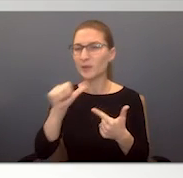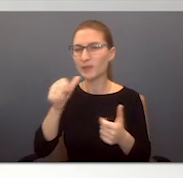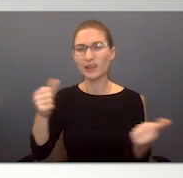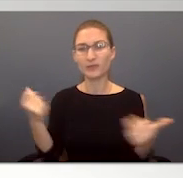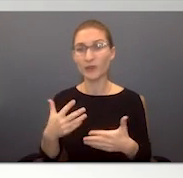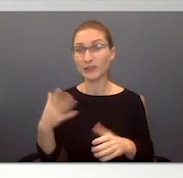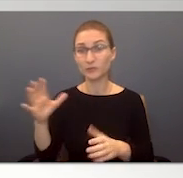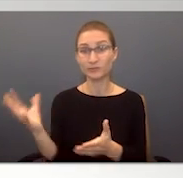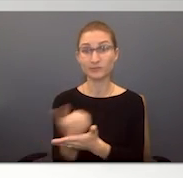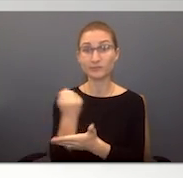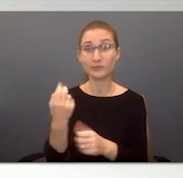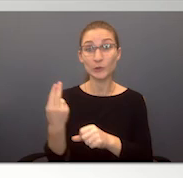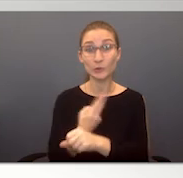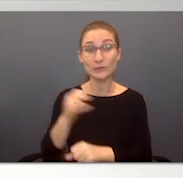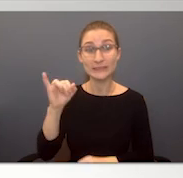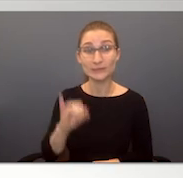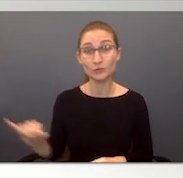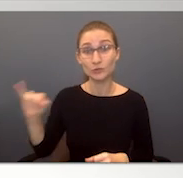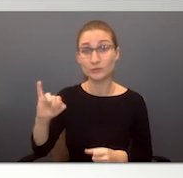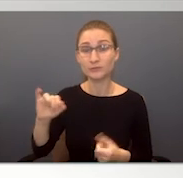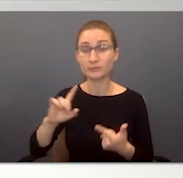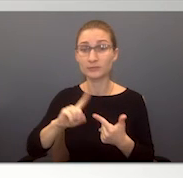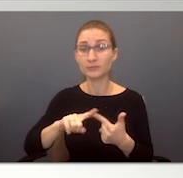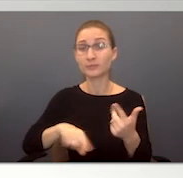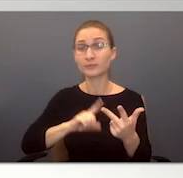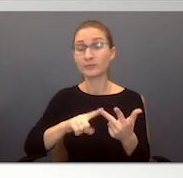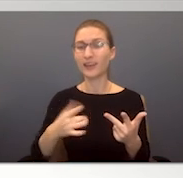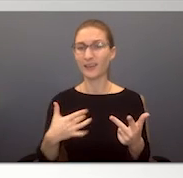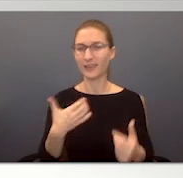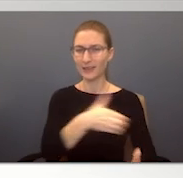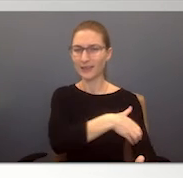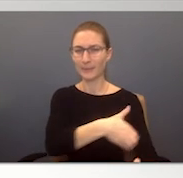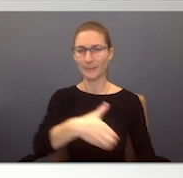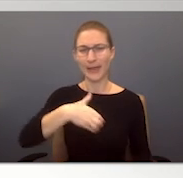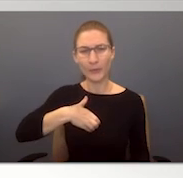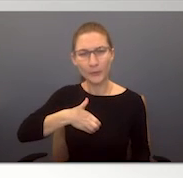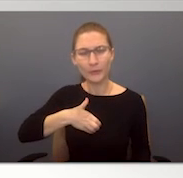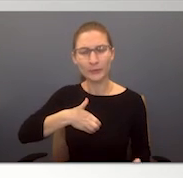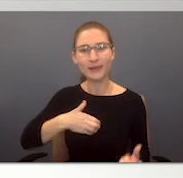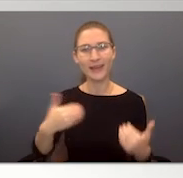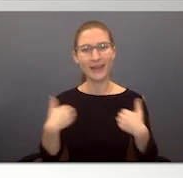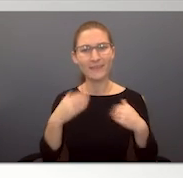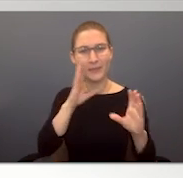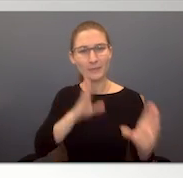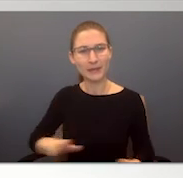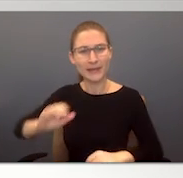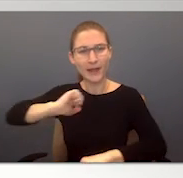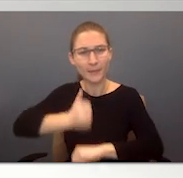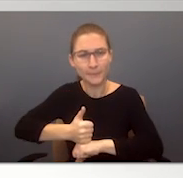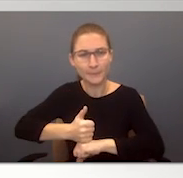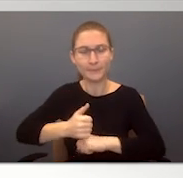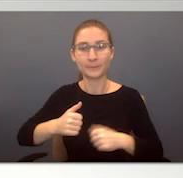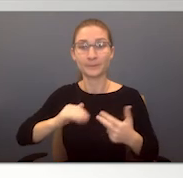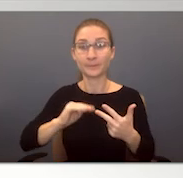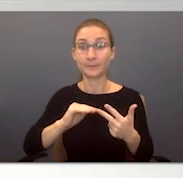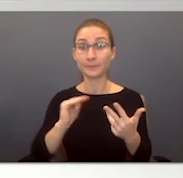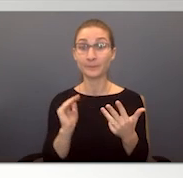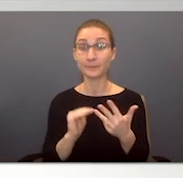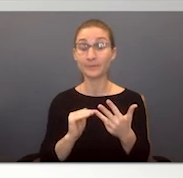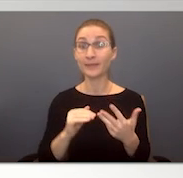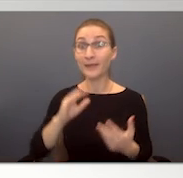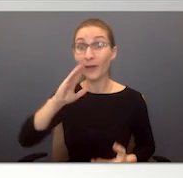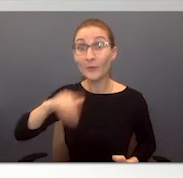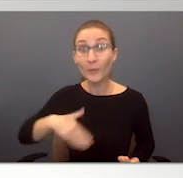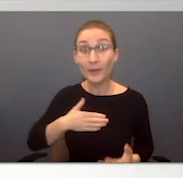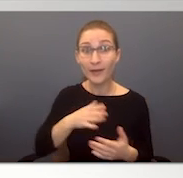afraid about using their insurance. I feel more empowered because I have a plan. I mean, that's so important. And then